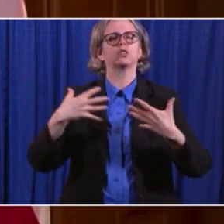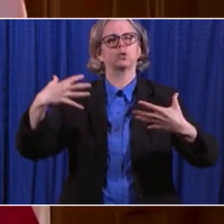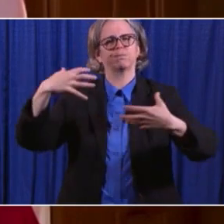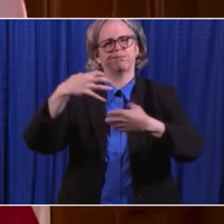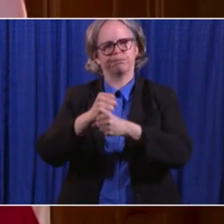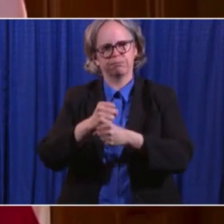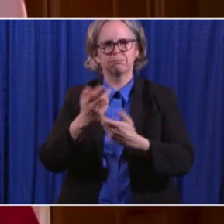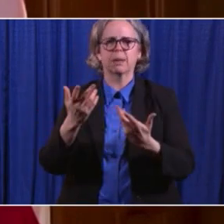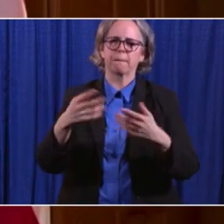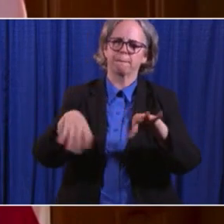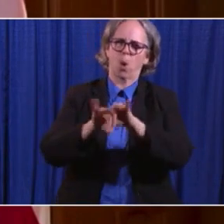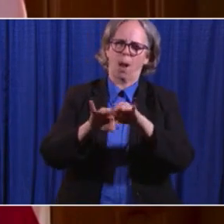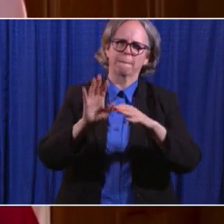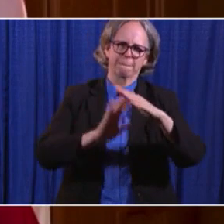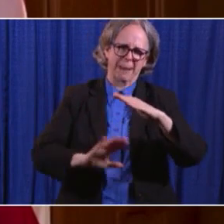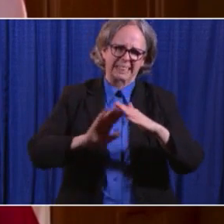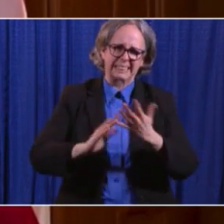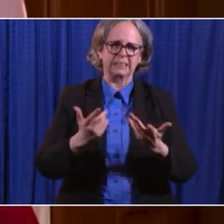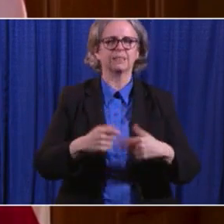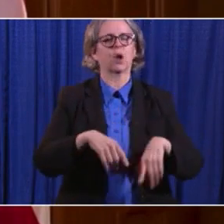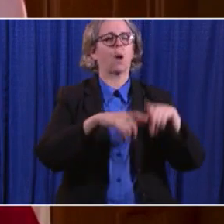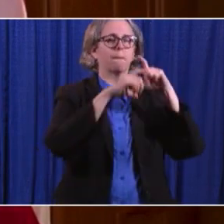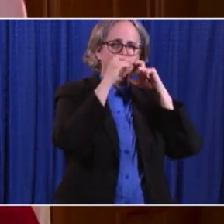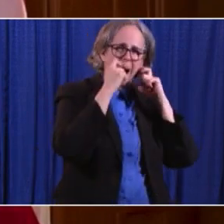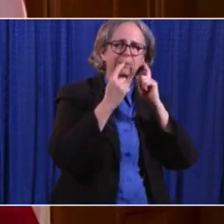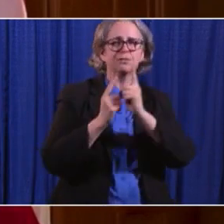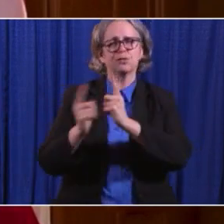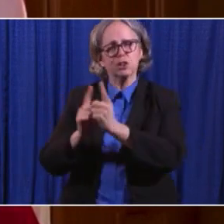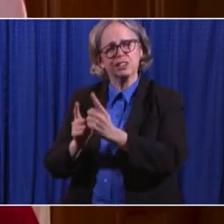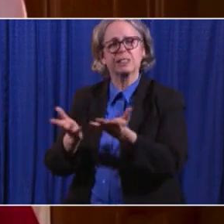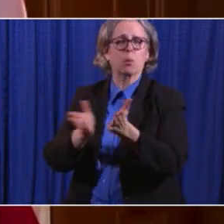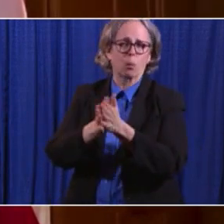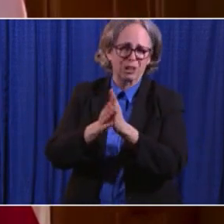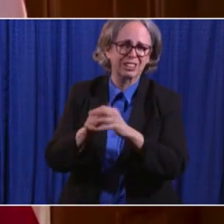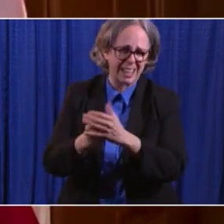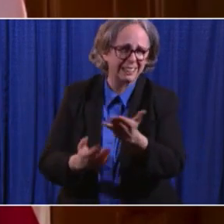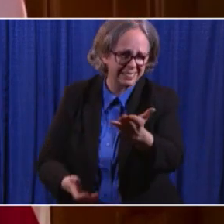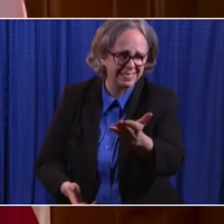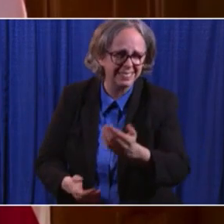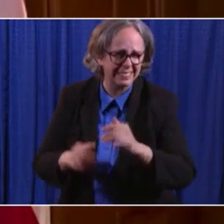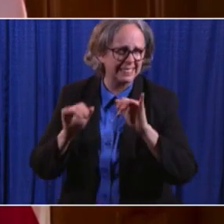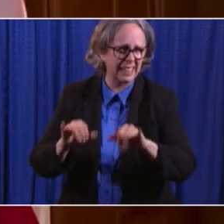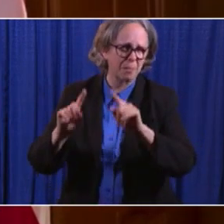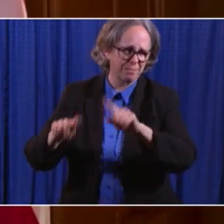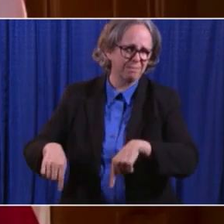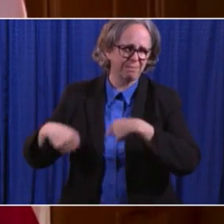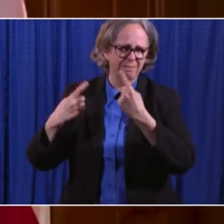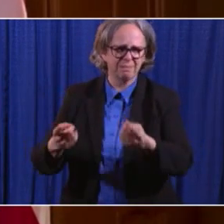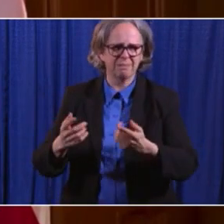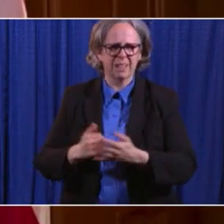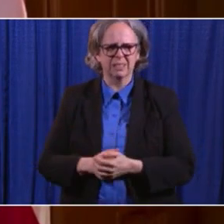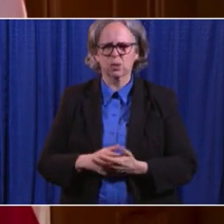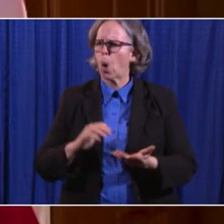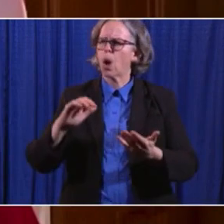new health order now is to make it simpler. We know a lot more today than